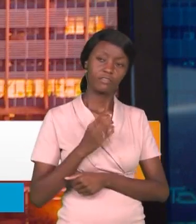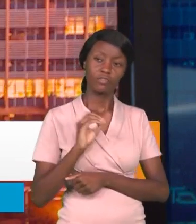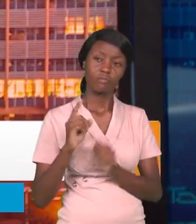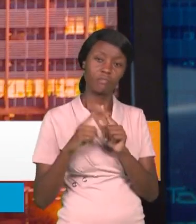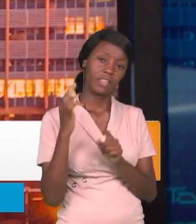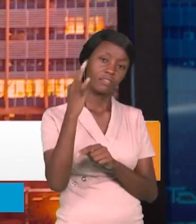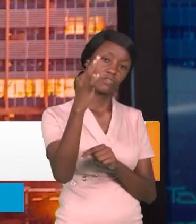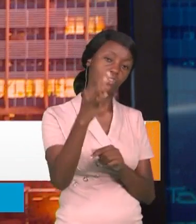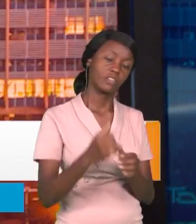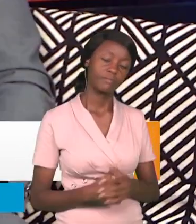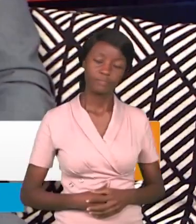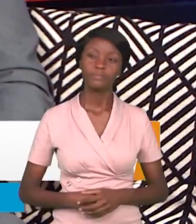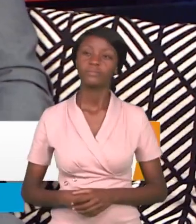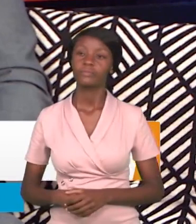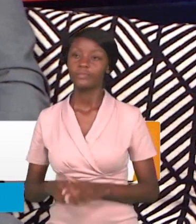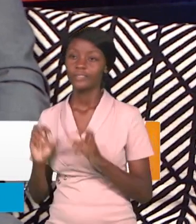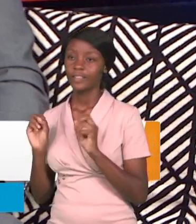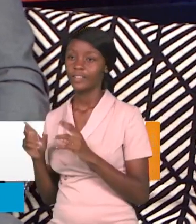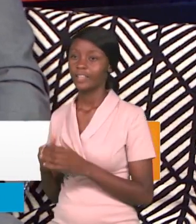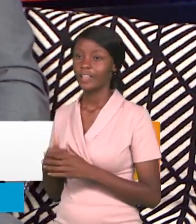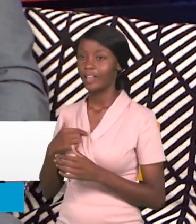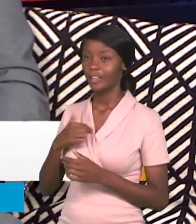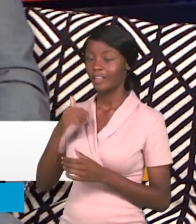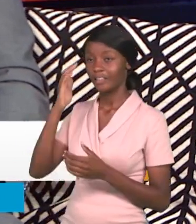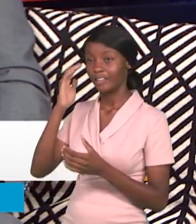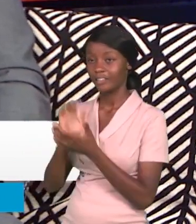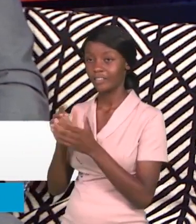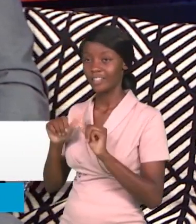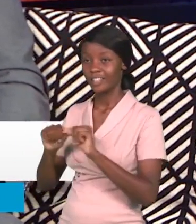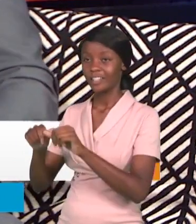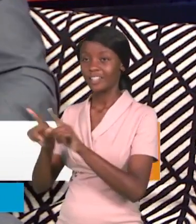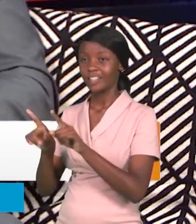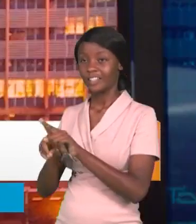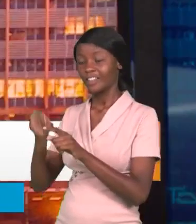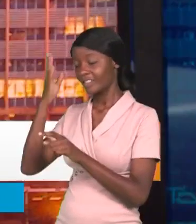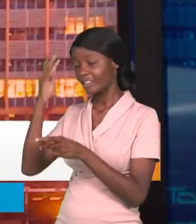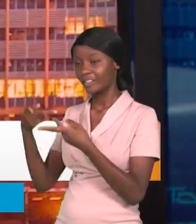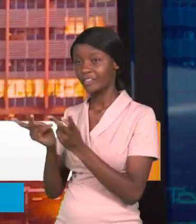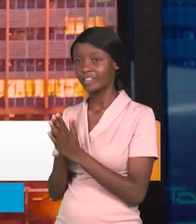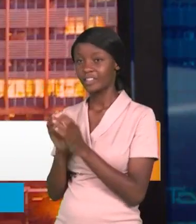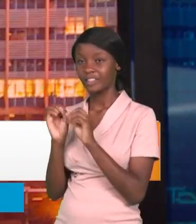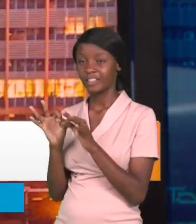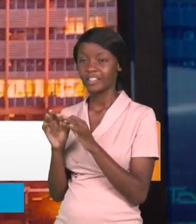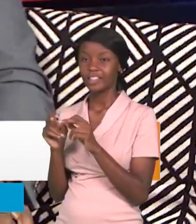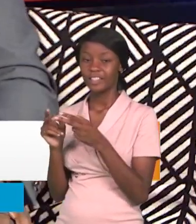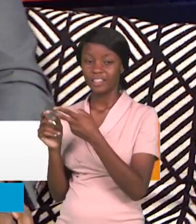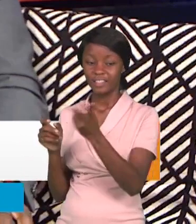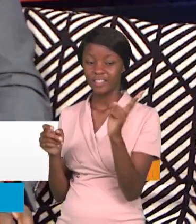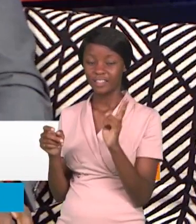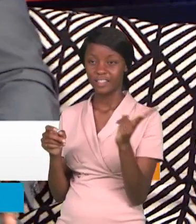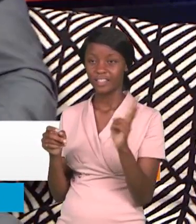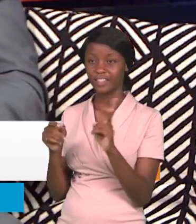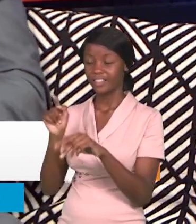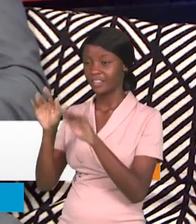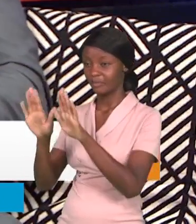posterity. In brief, sustainability of the environment and the populace. Yes. Ochanda and Charles, this is very